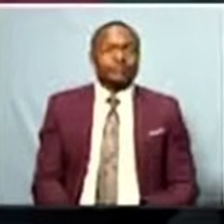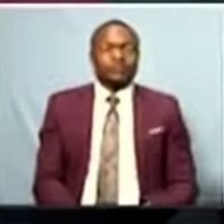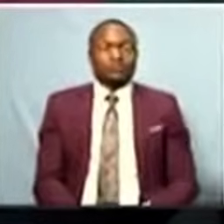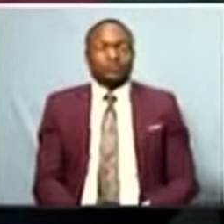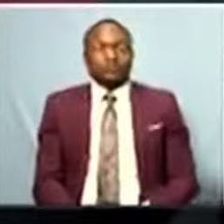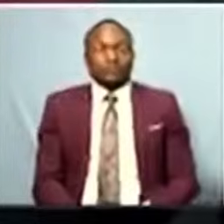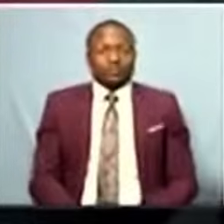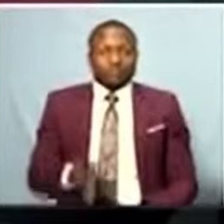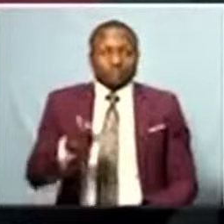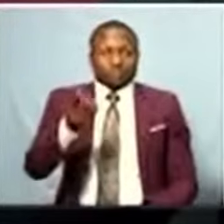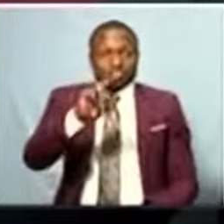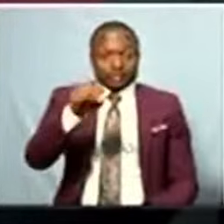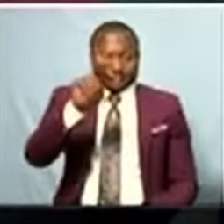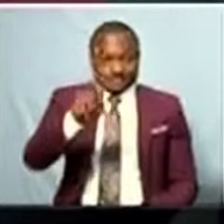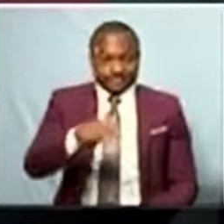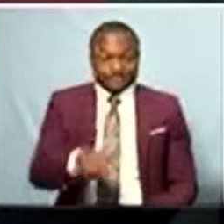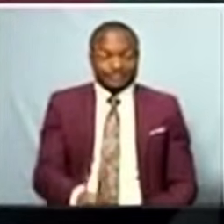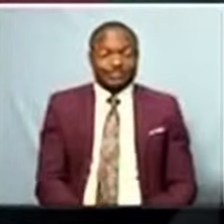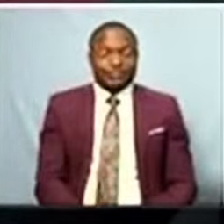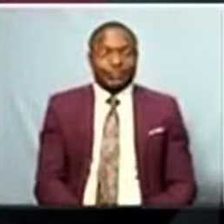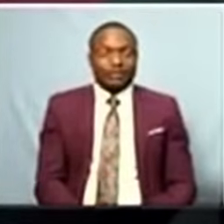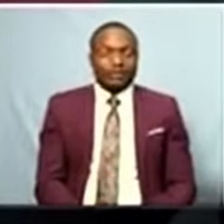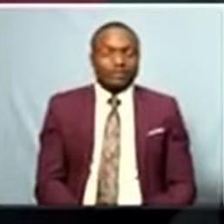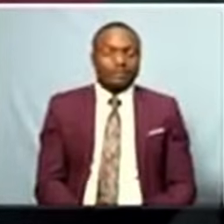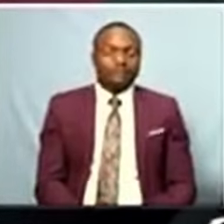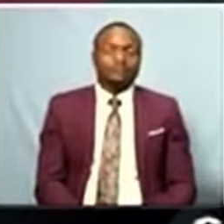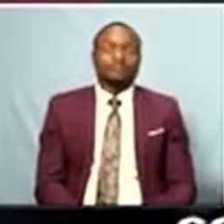course, dollars. Then we also had 5